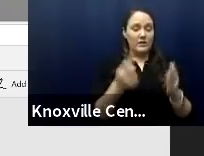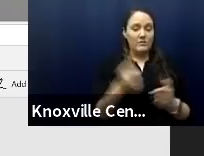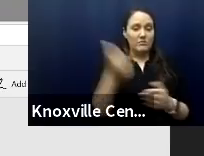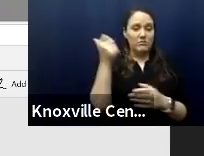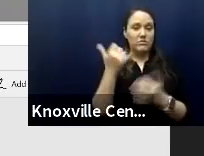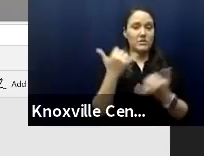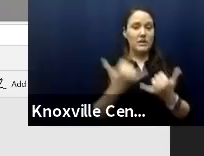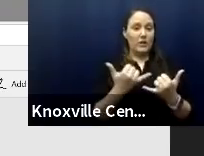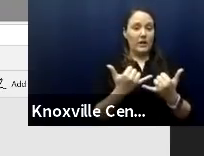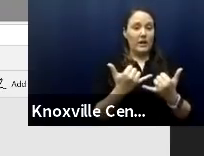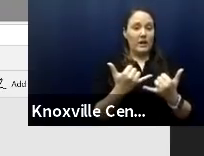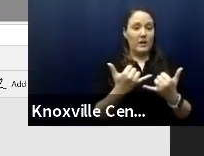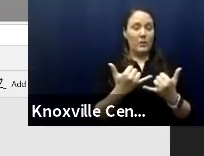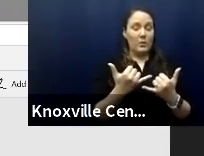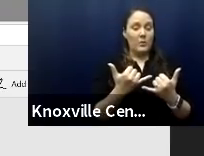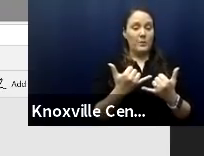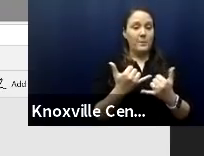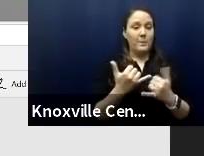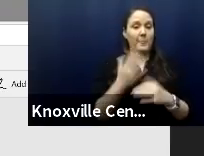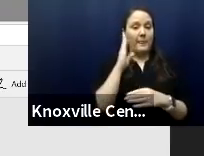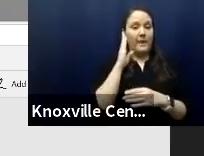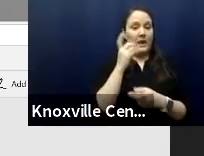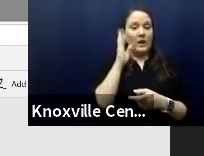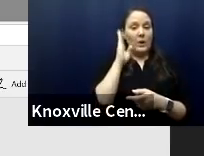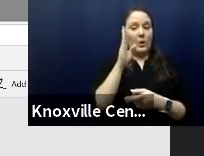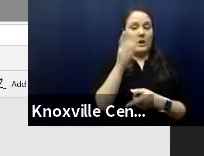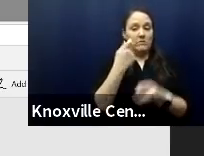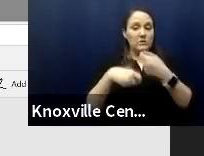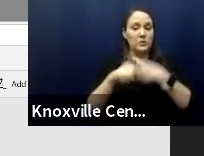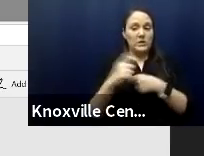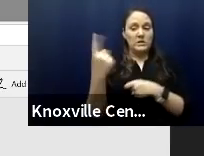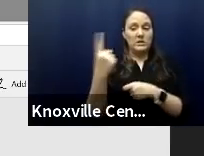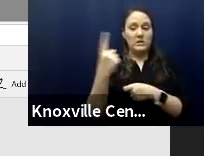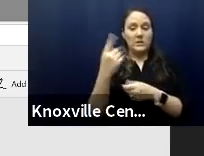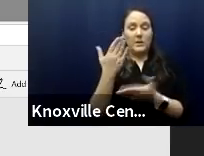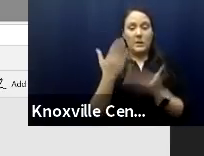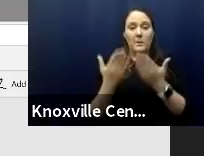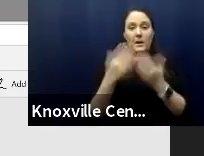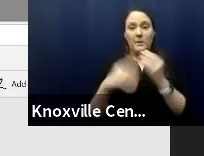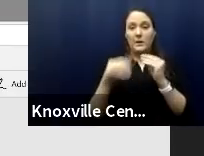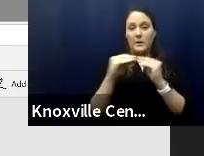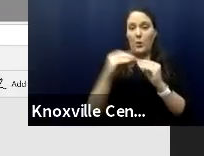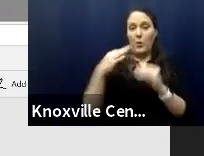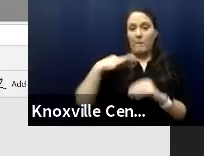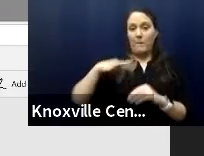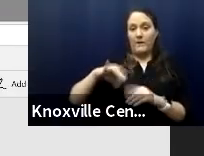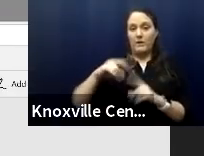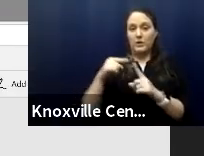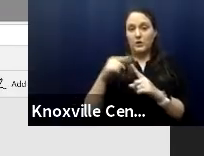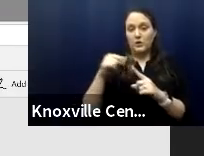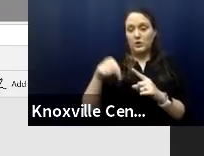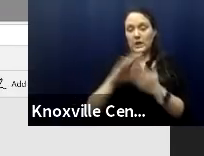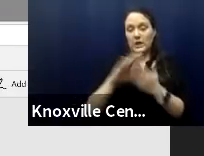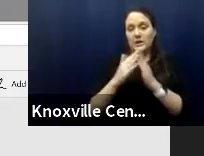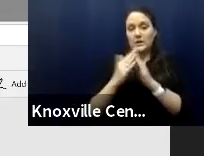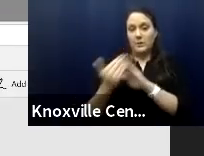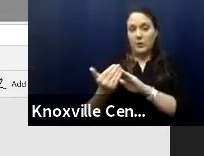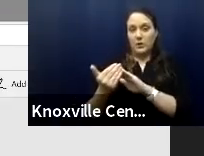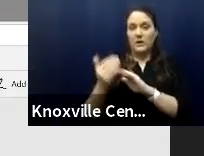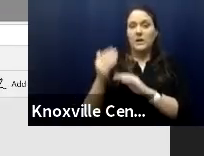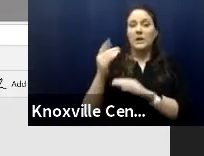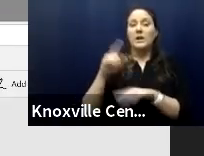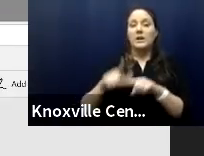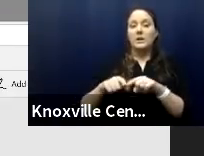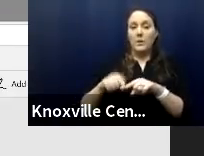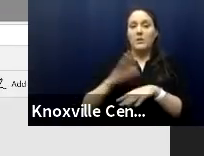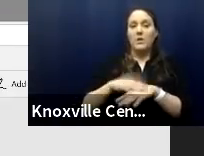written and switch it out for something that may be, I think, potentially more beneficial to this community based on where we are